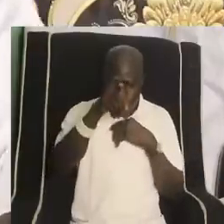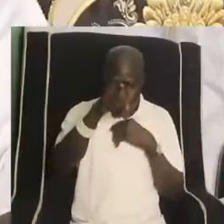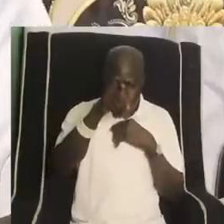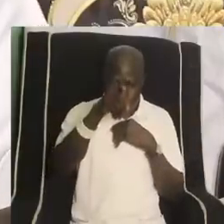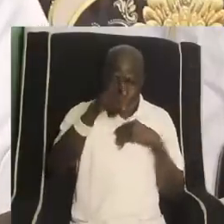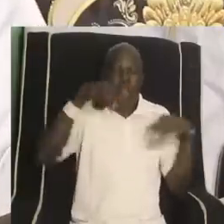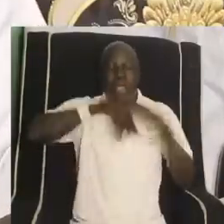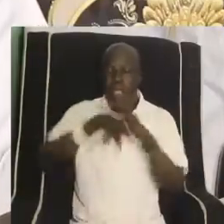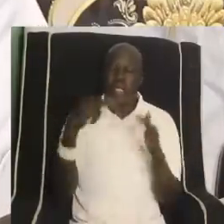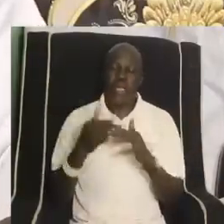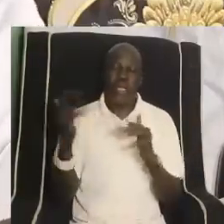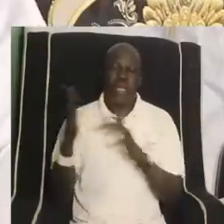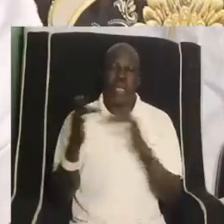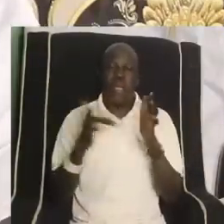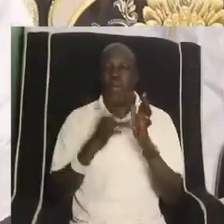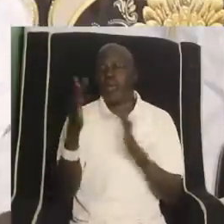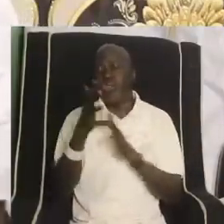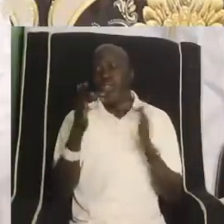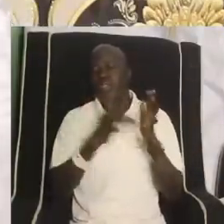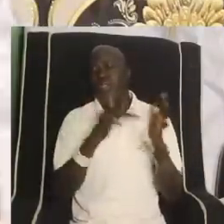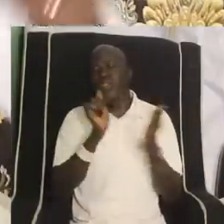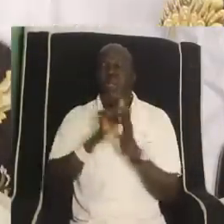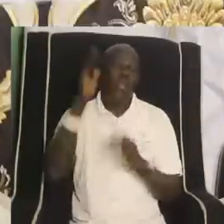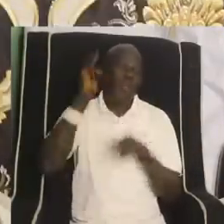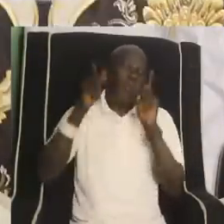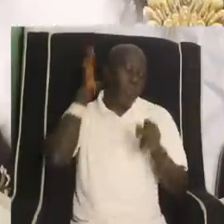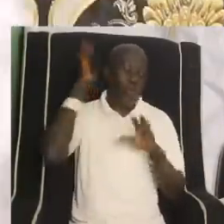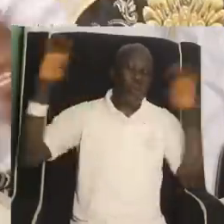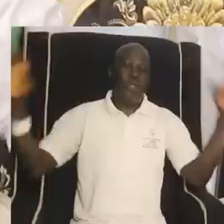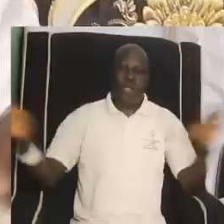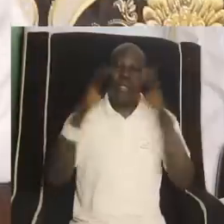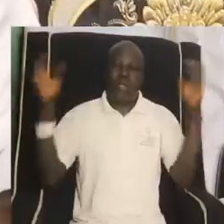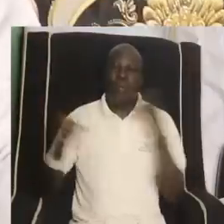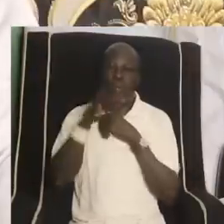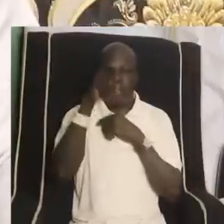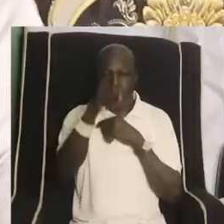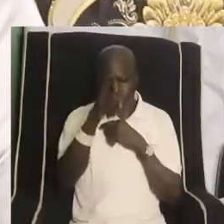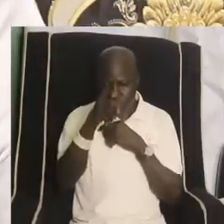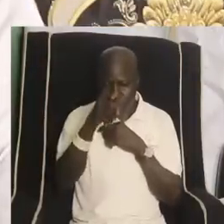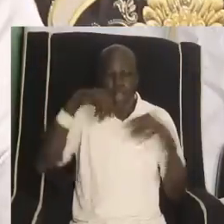be celebrating. In the name of Jesus. You'll be